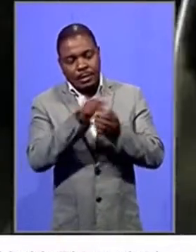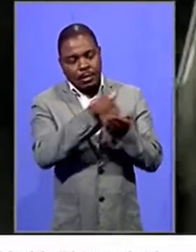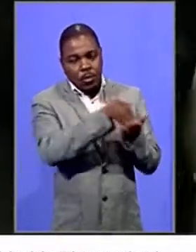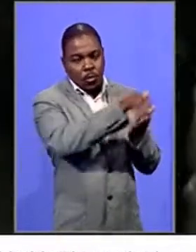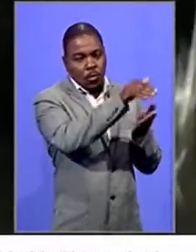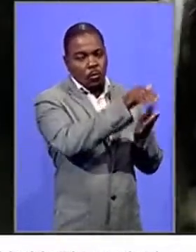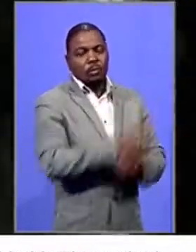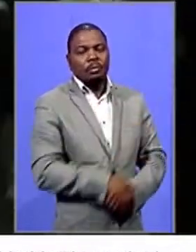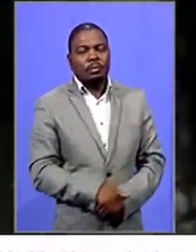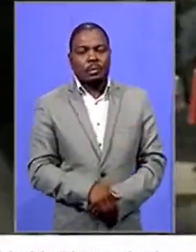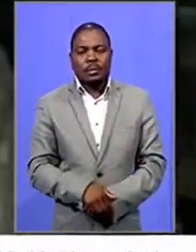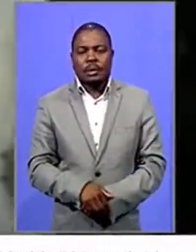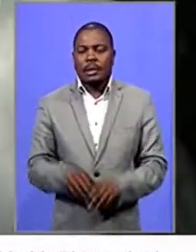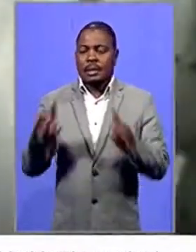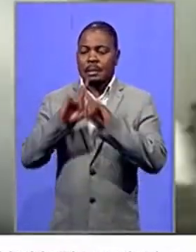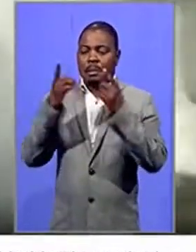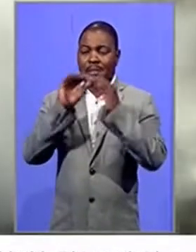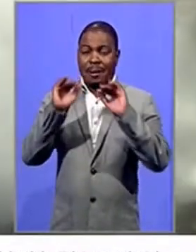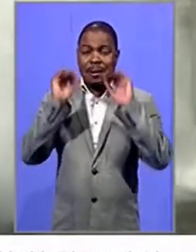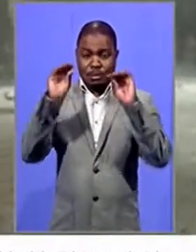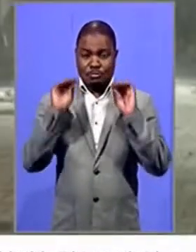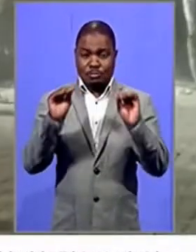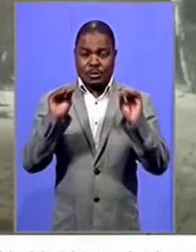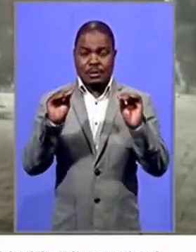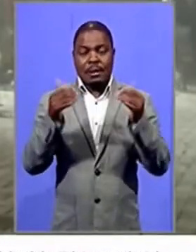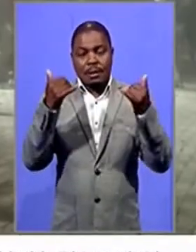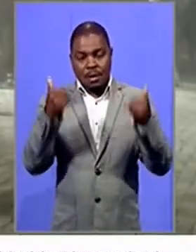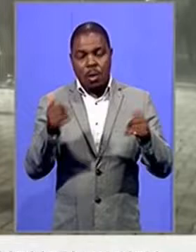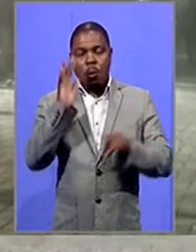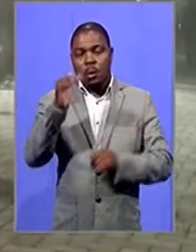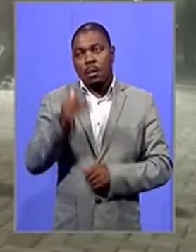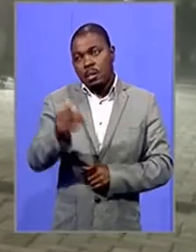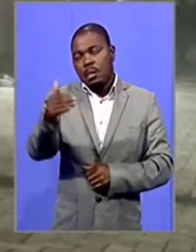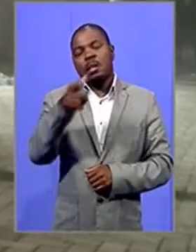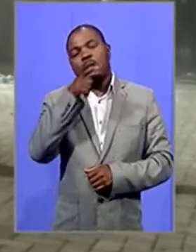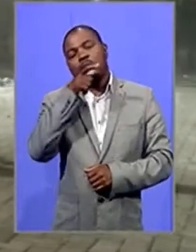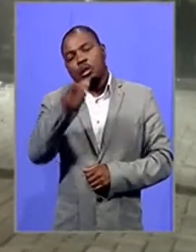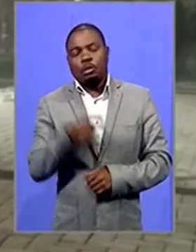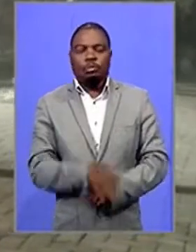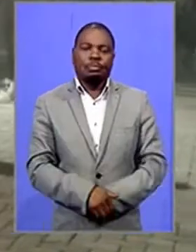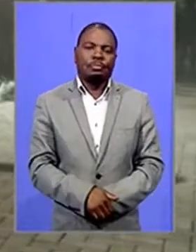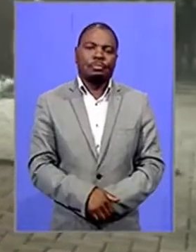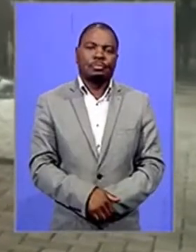thoko. Lefapha la Thuto e phahameng ke hona le tlantsha maikutlo